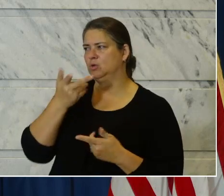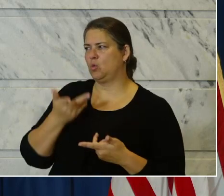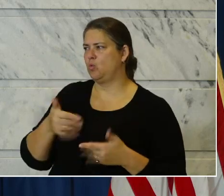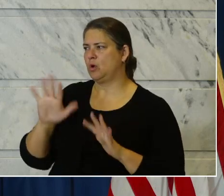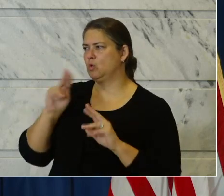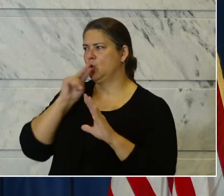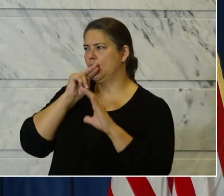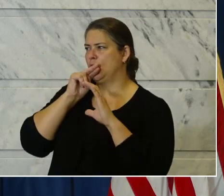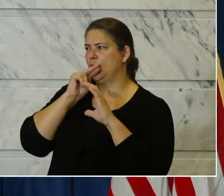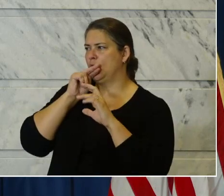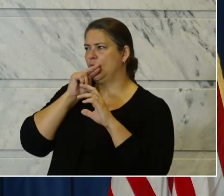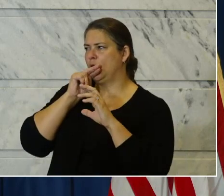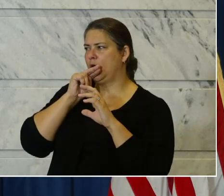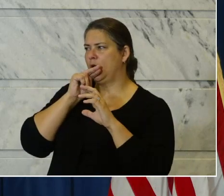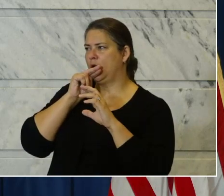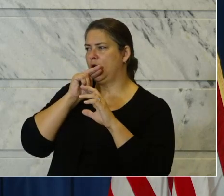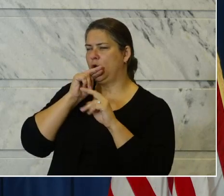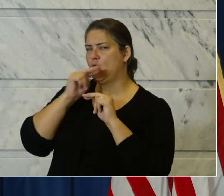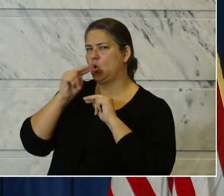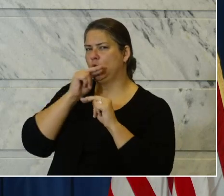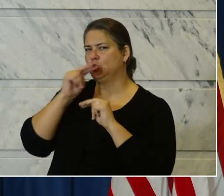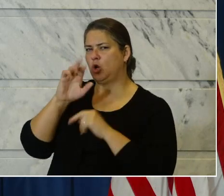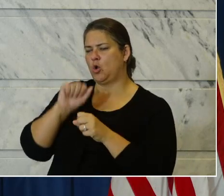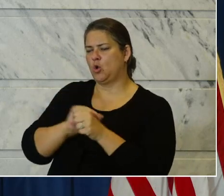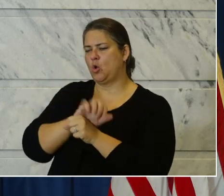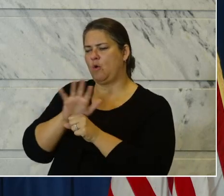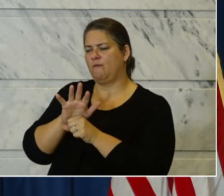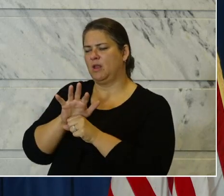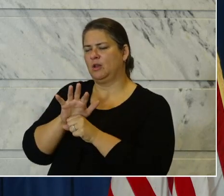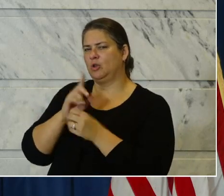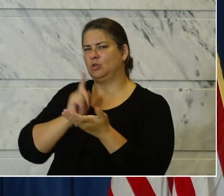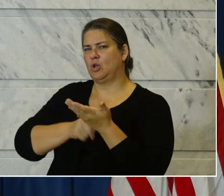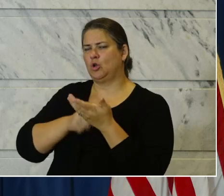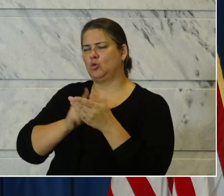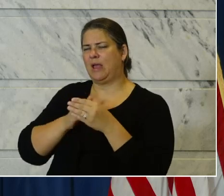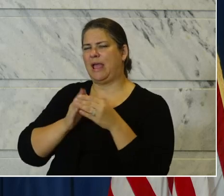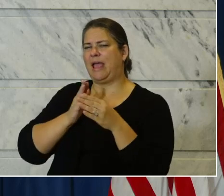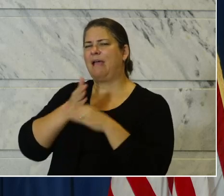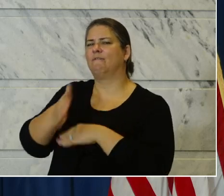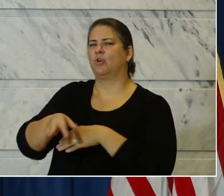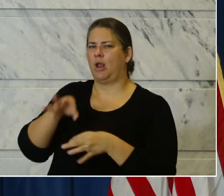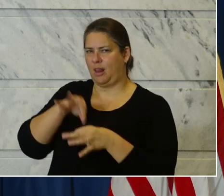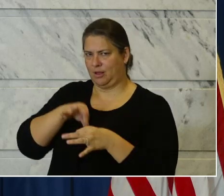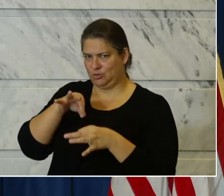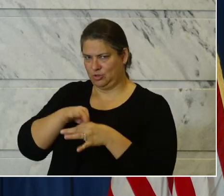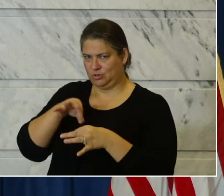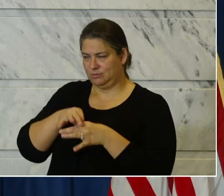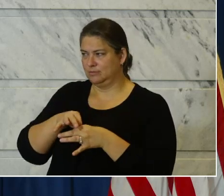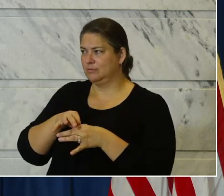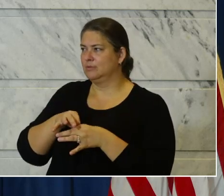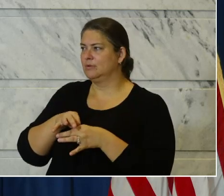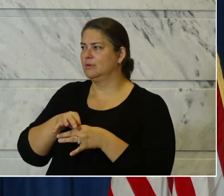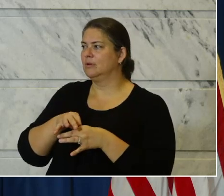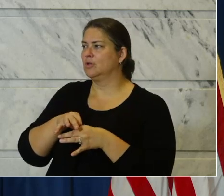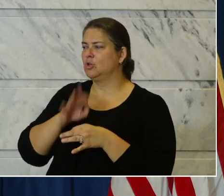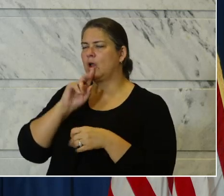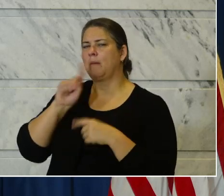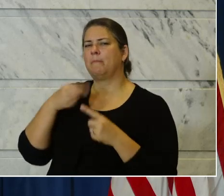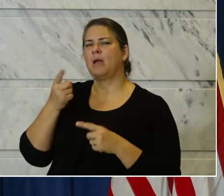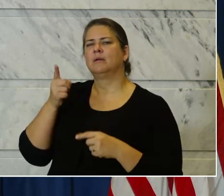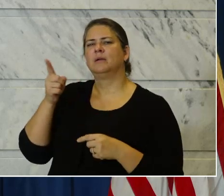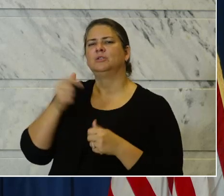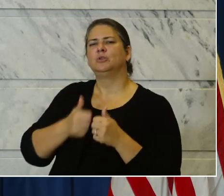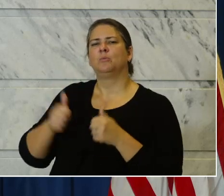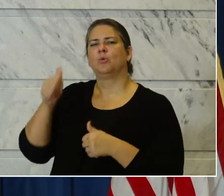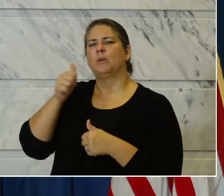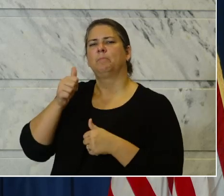negotiate COVID relief talks until after the election. He says he wants to focus more on the Supreme Court nomination of Amy Coney Barrett. What are your thoughts on